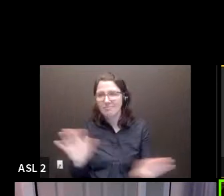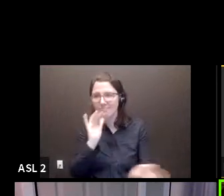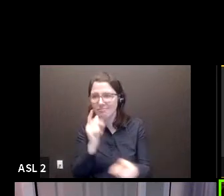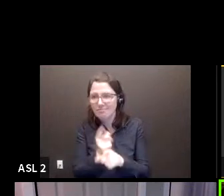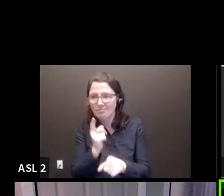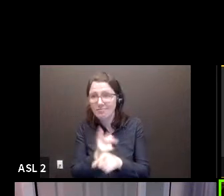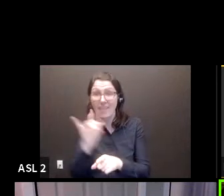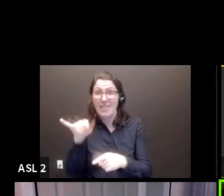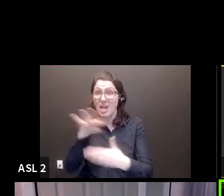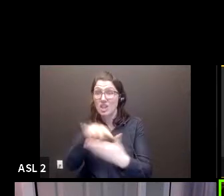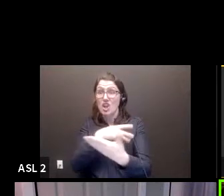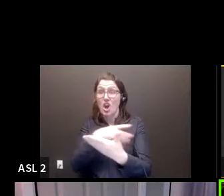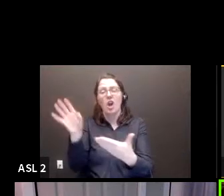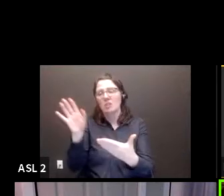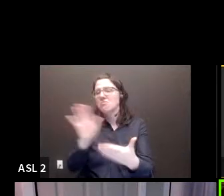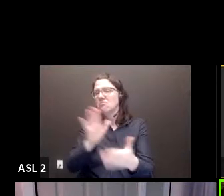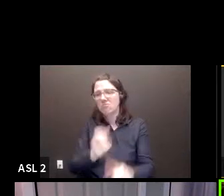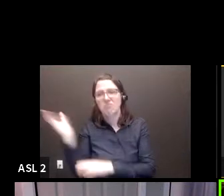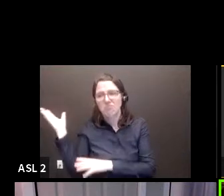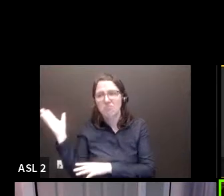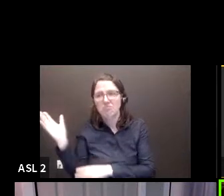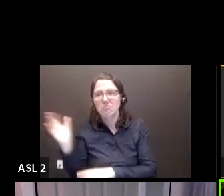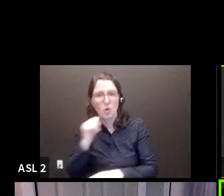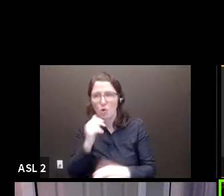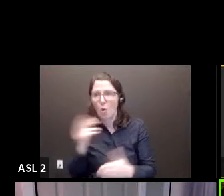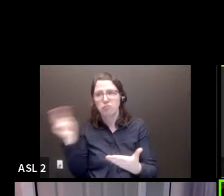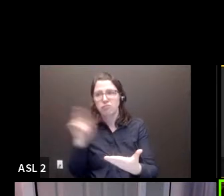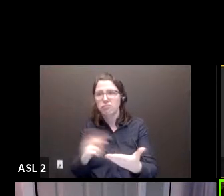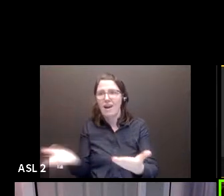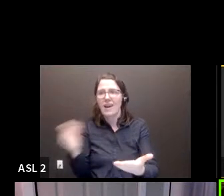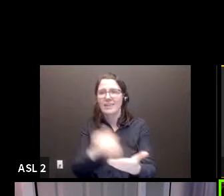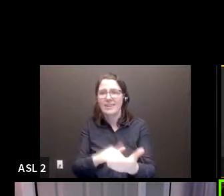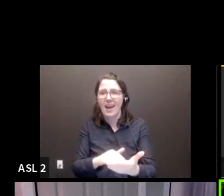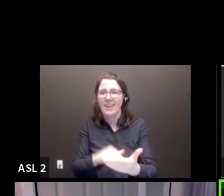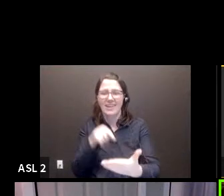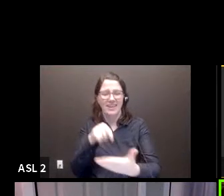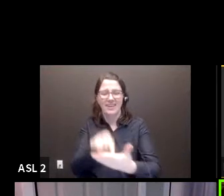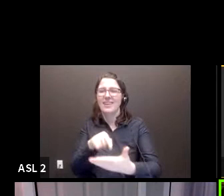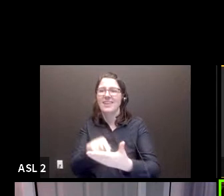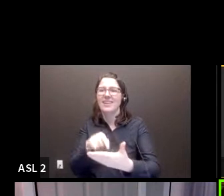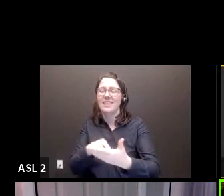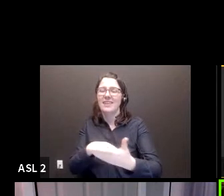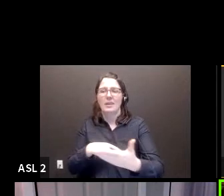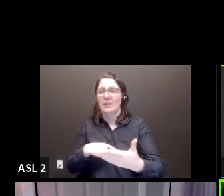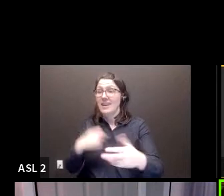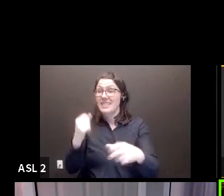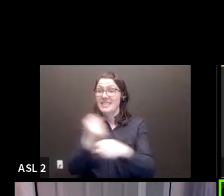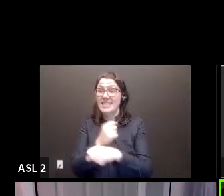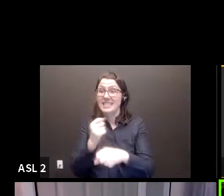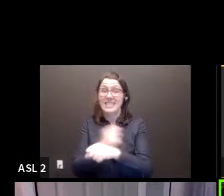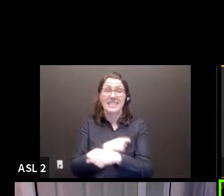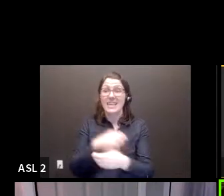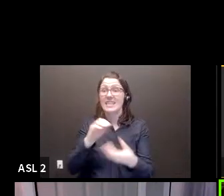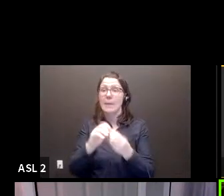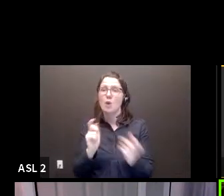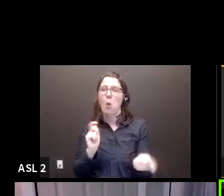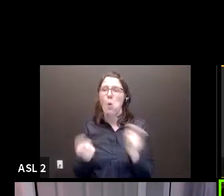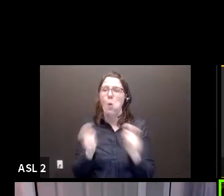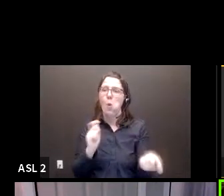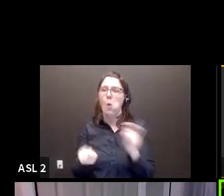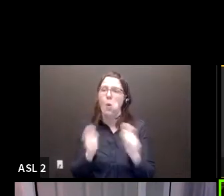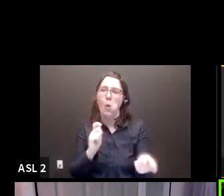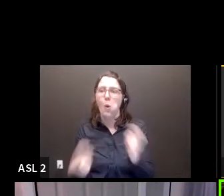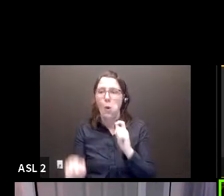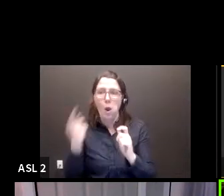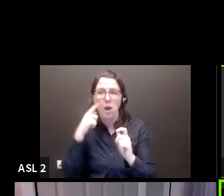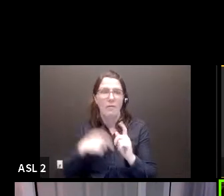show up anywhere because it it it's like the old lies damn lies and statistics you can twist them and turn them any way you want to make the